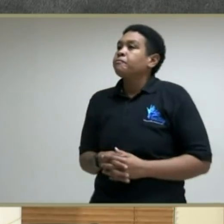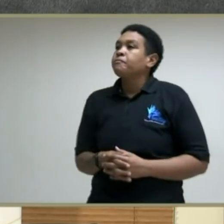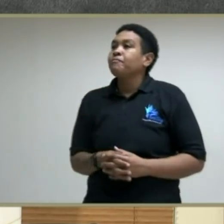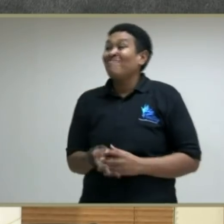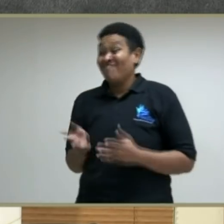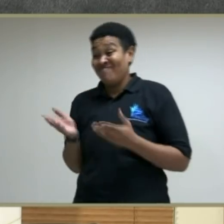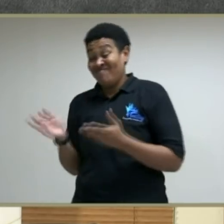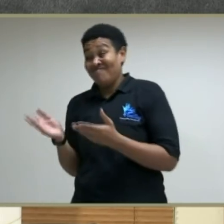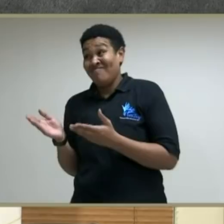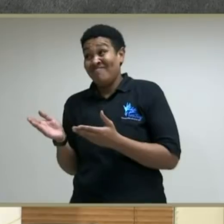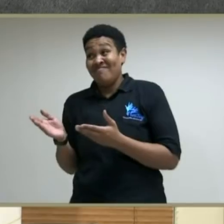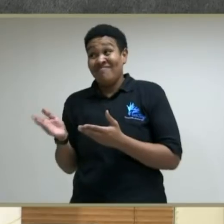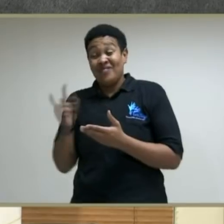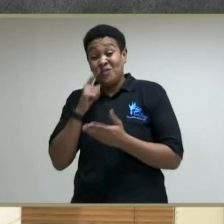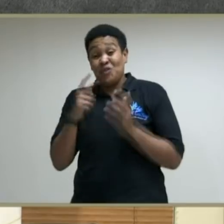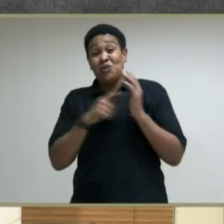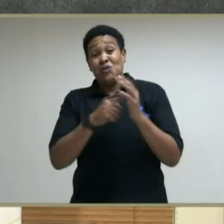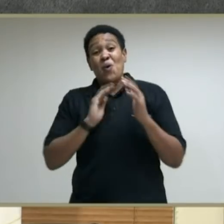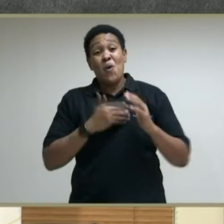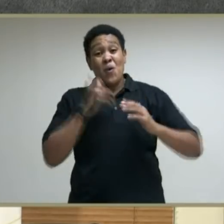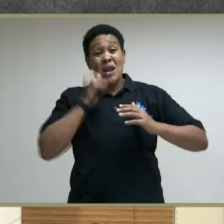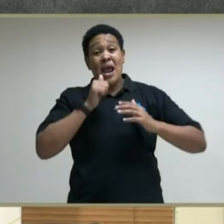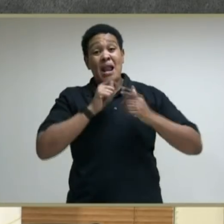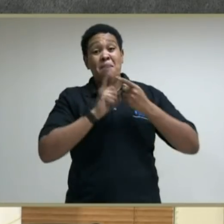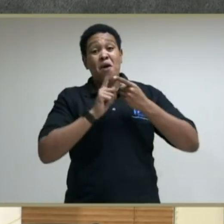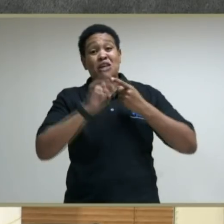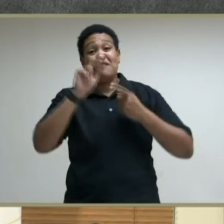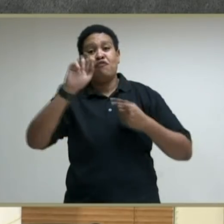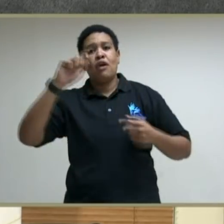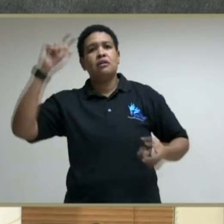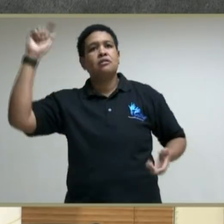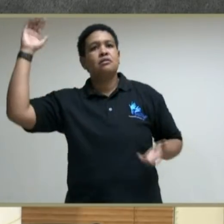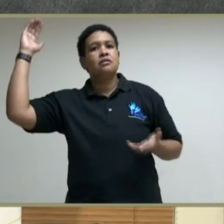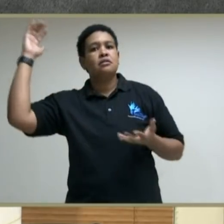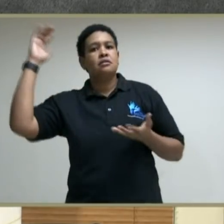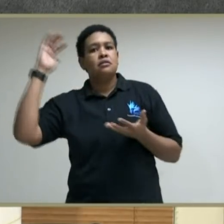Again, showing that our daily positivity rate is going down.